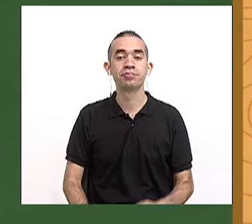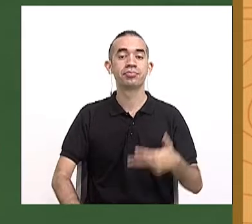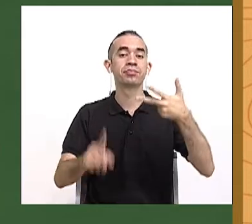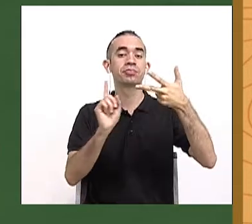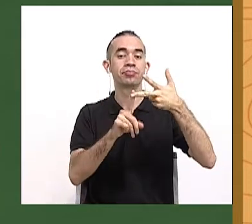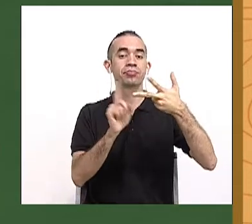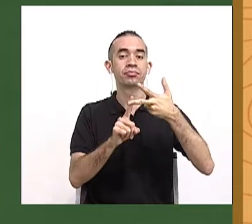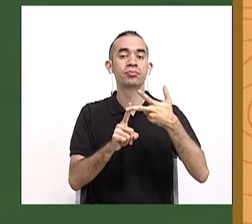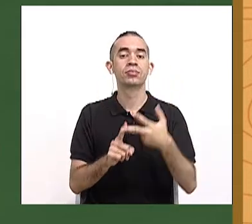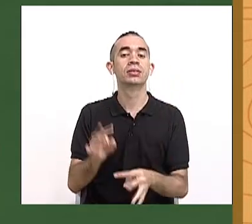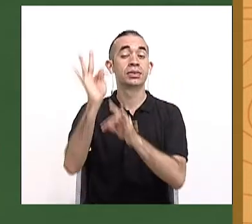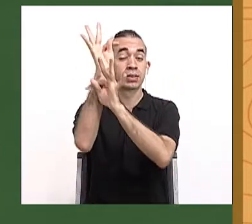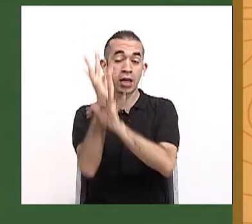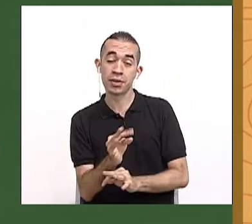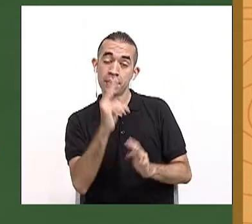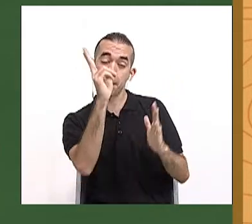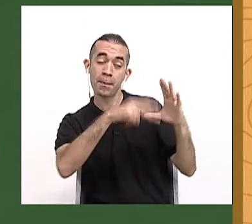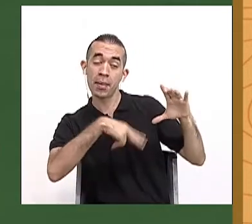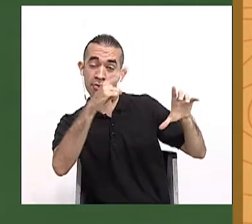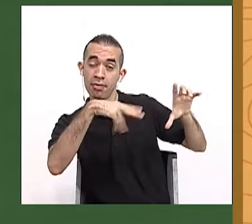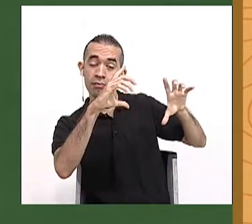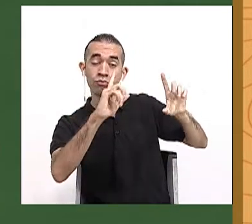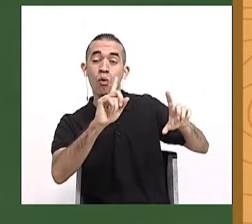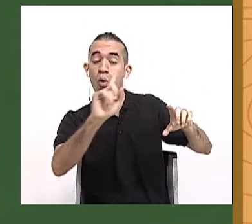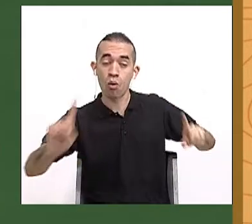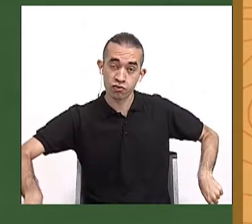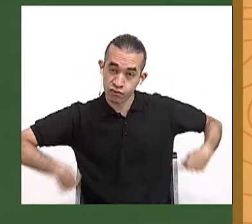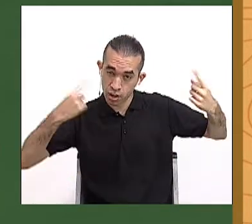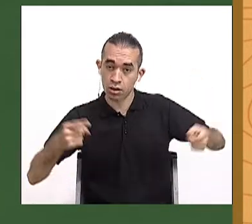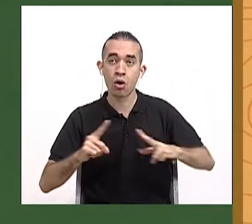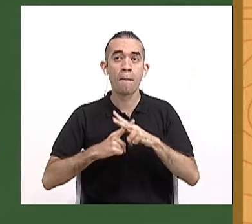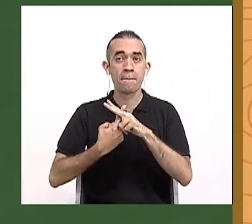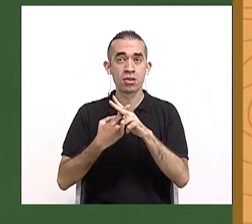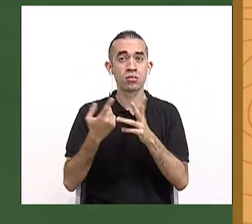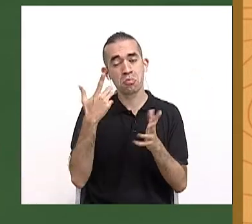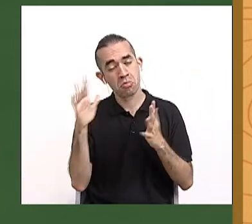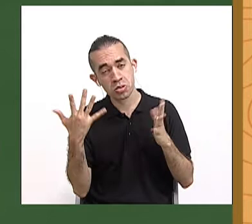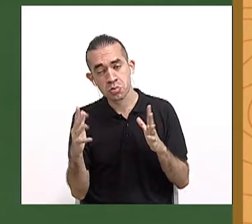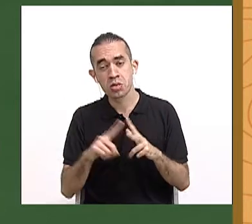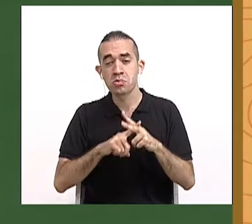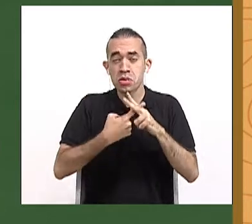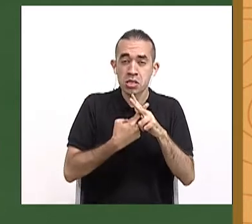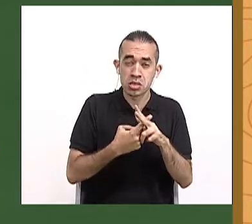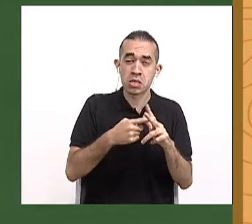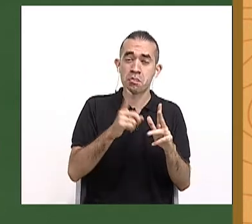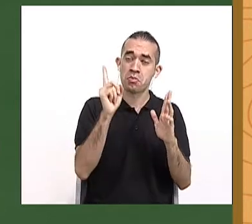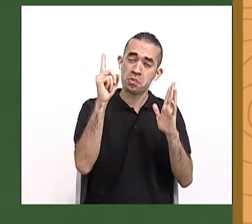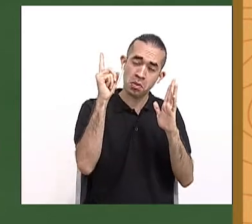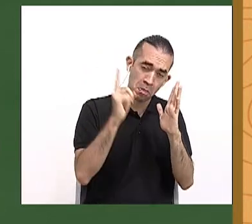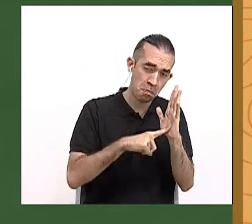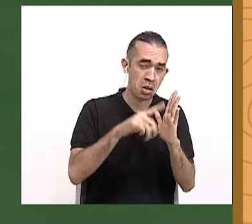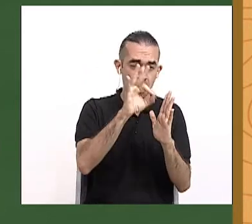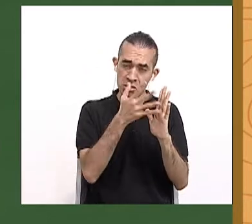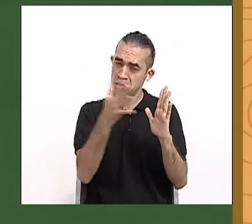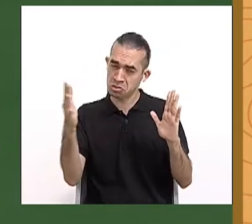transport rice. The ox carts were a family's only means of transport.